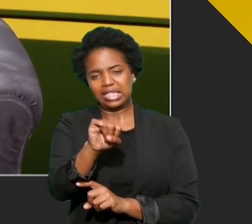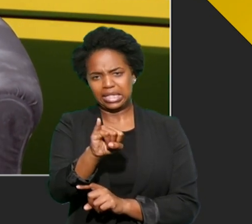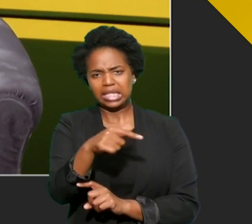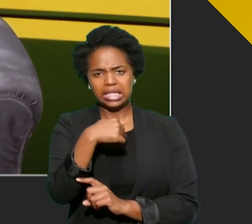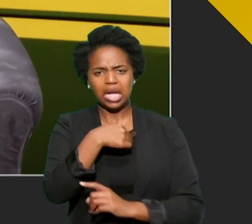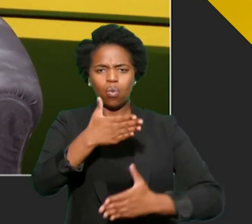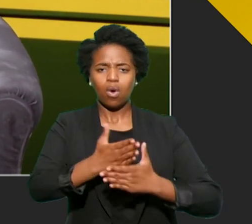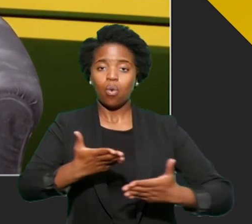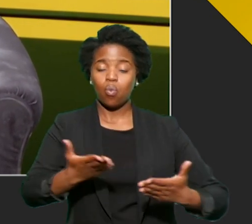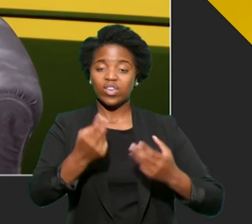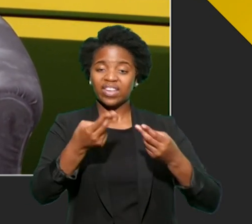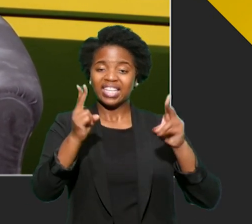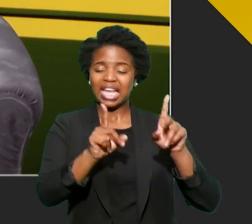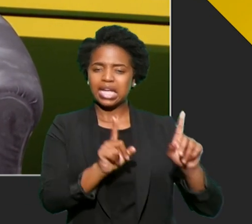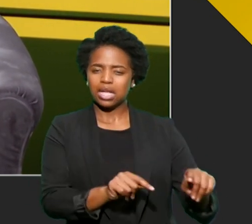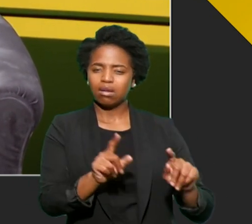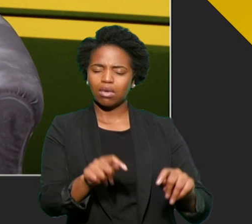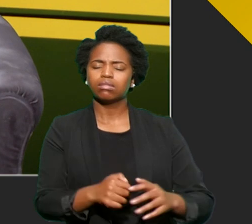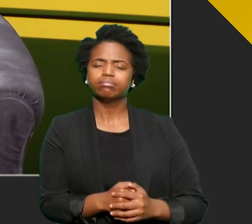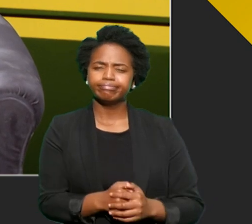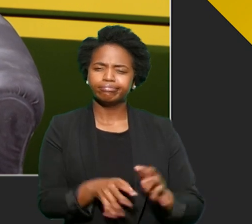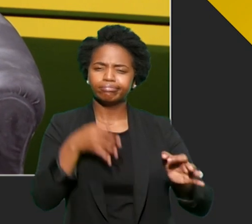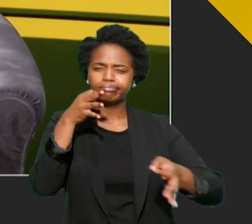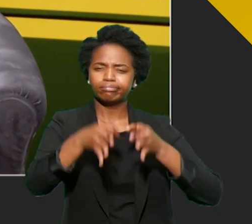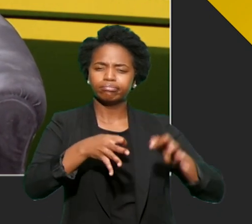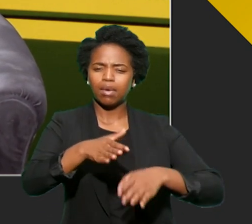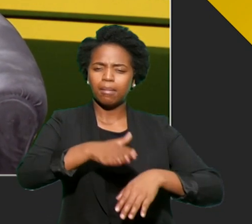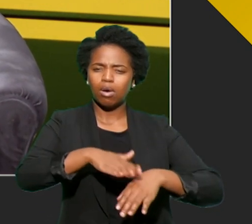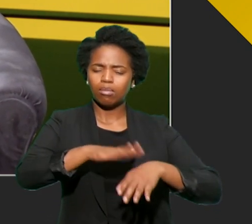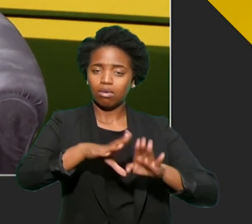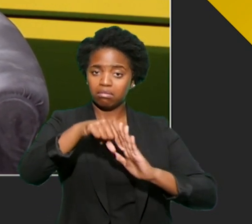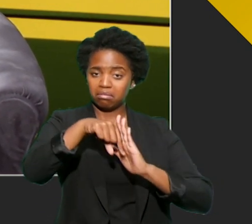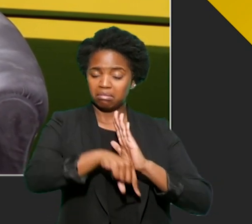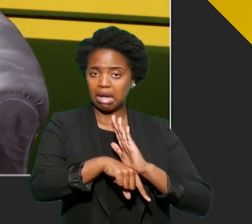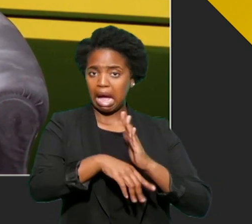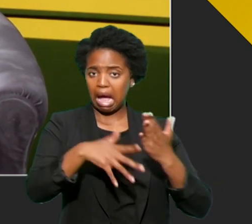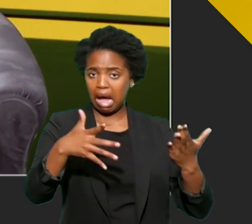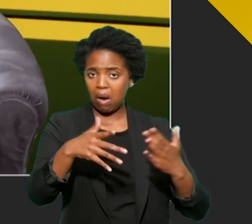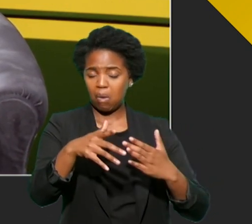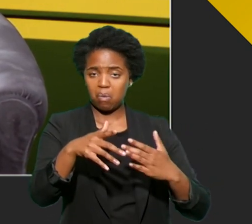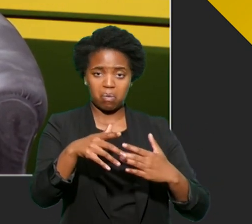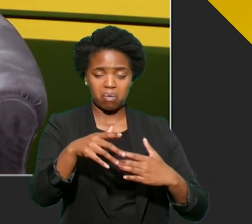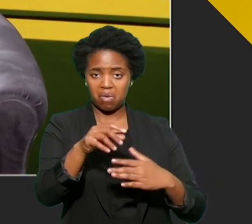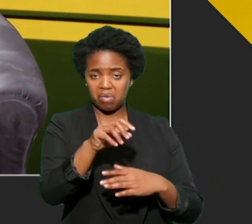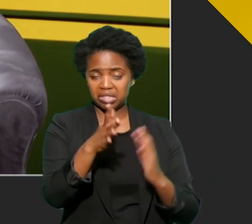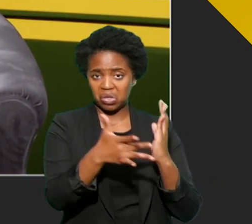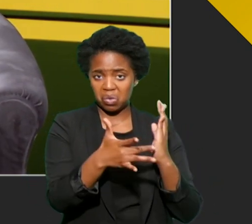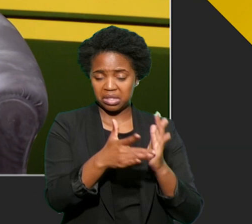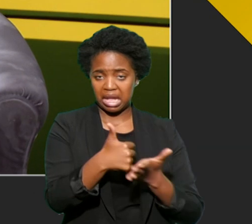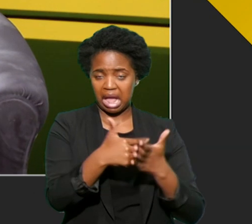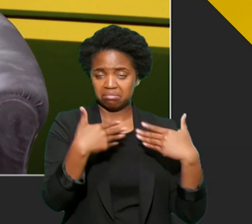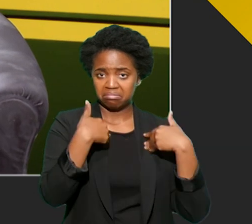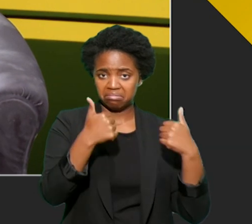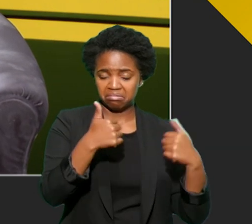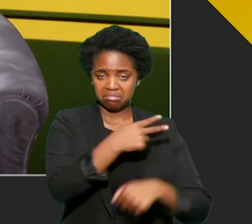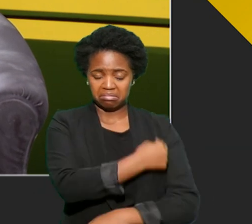at the University of Cape Town, who gets to expand a bit more about the medical advancements that come with 4IR and also the possibilities of